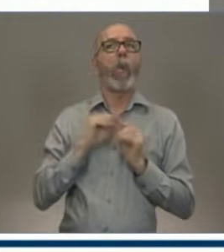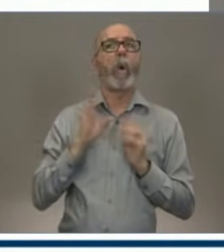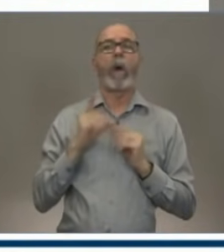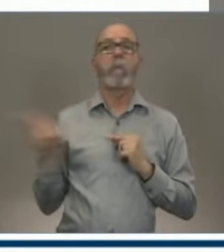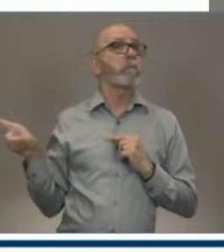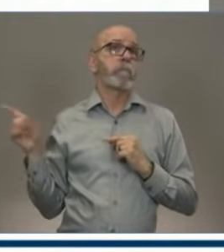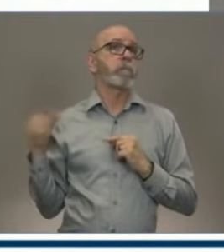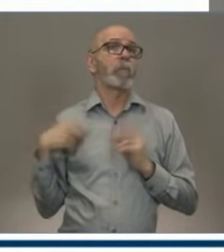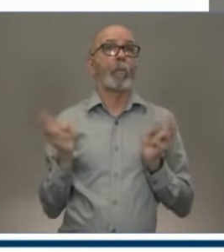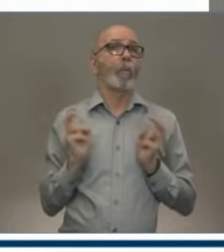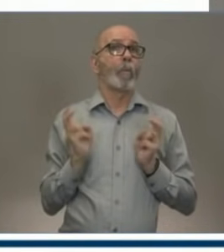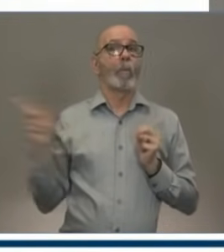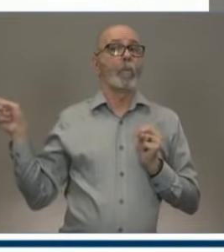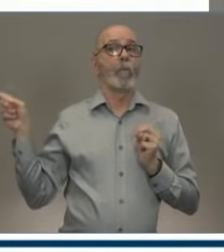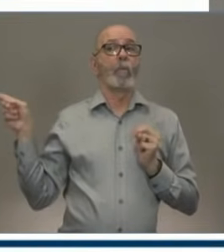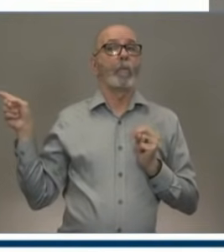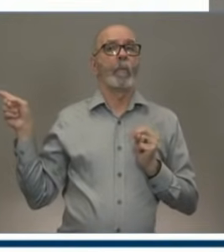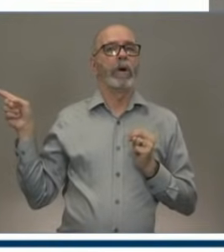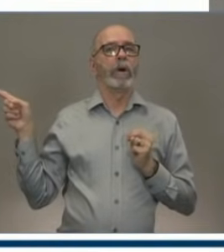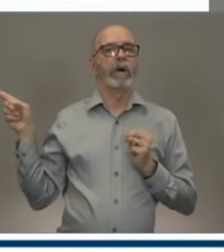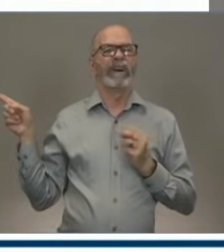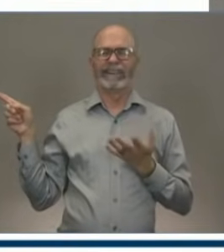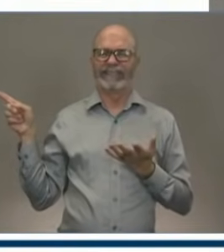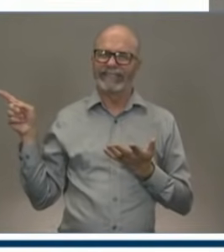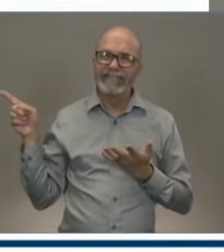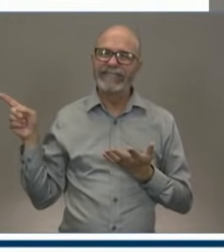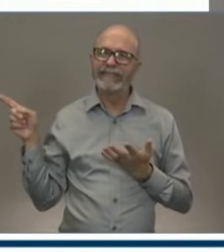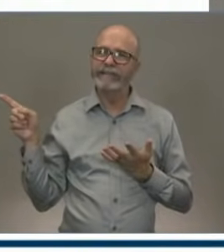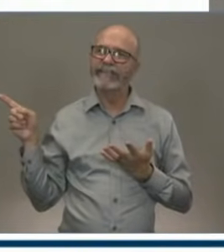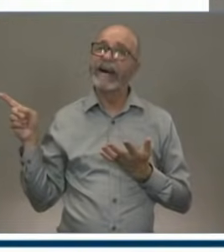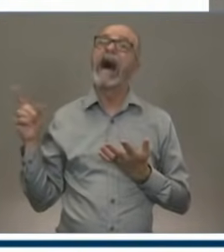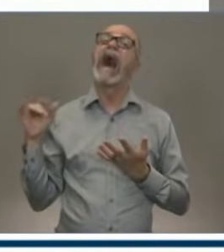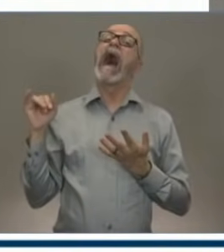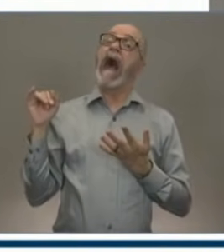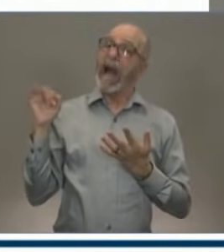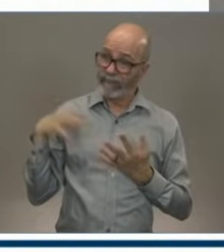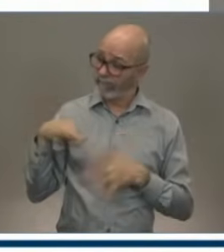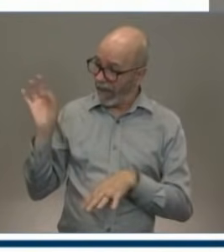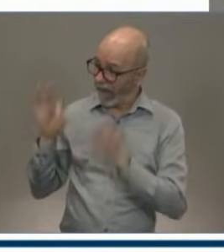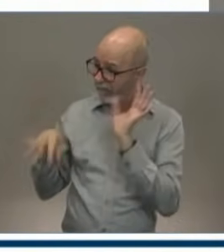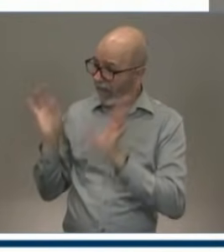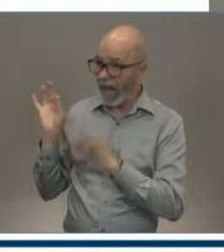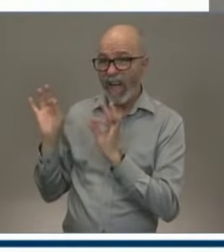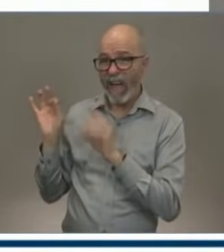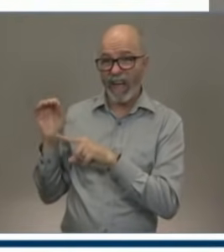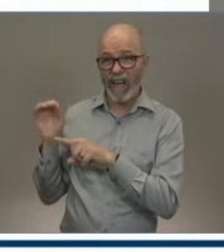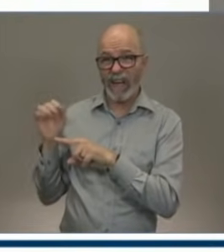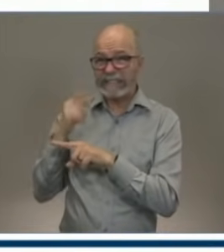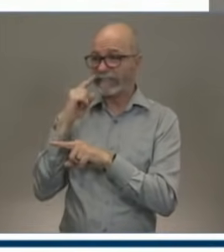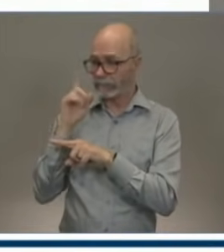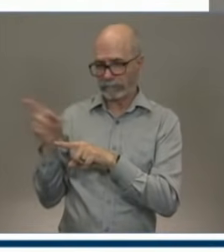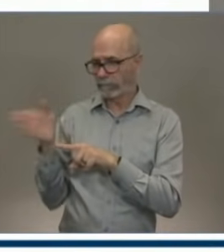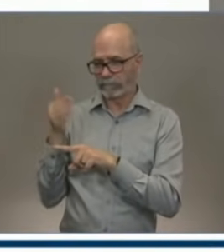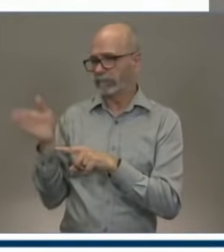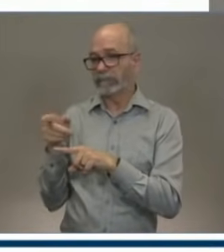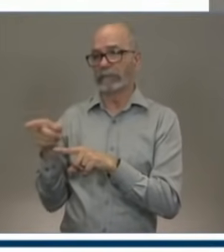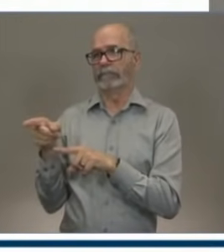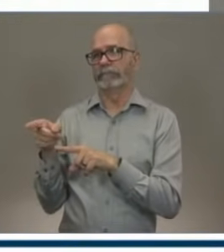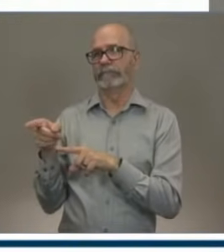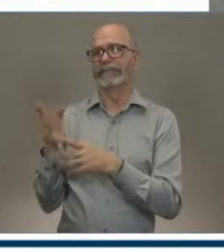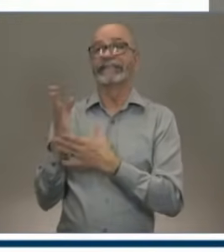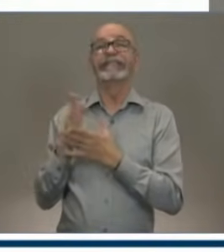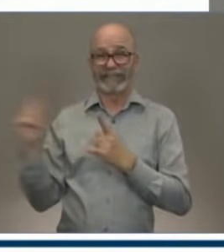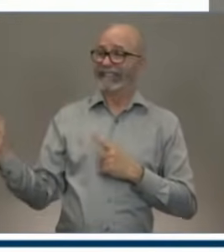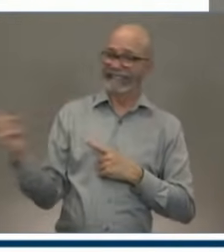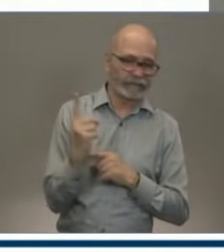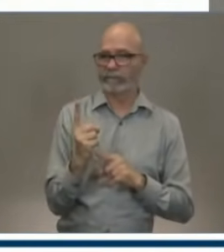them, have as close contacts, get them tested. And we've had a couple of cases where somebody has shown up as a case, and then when public